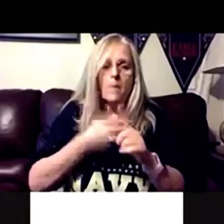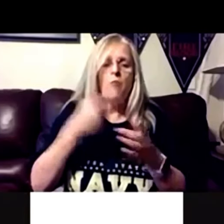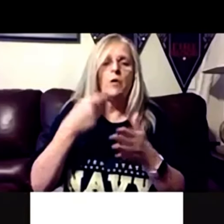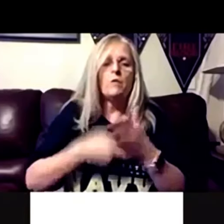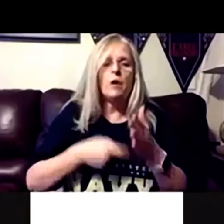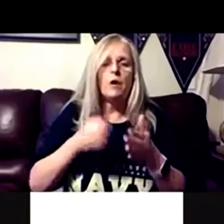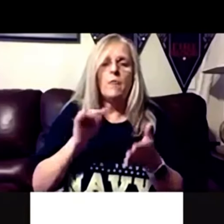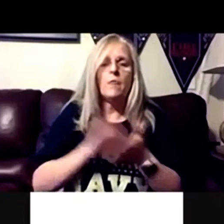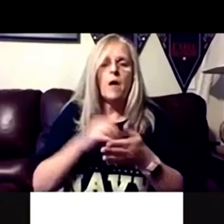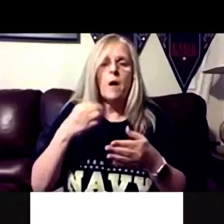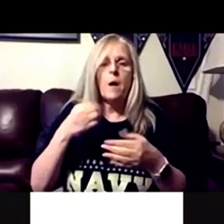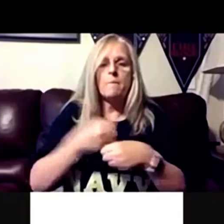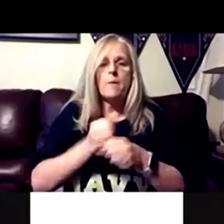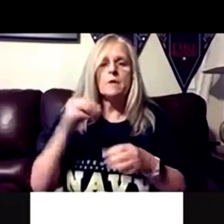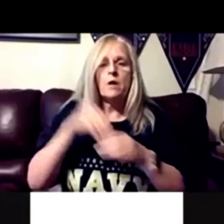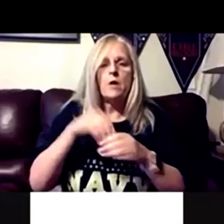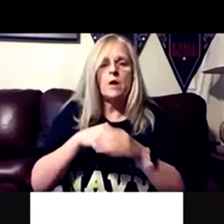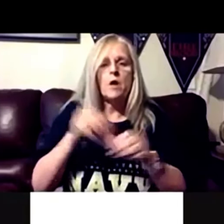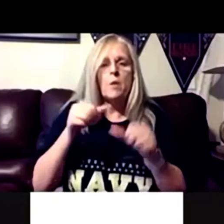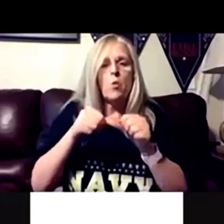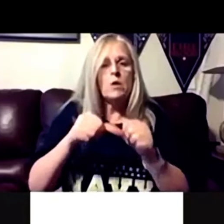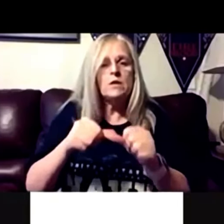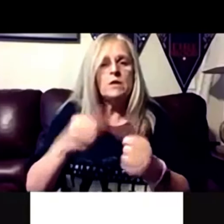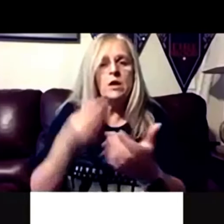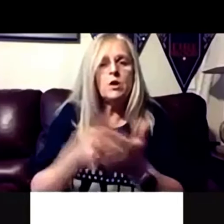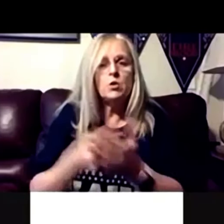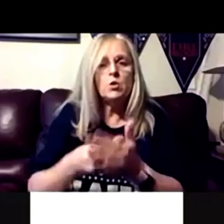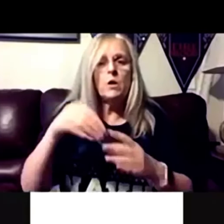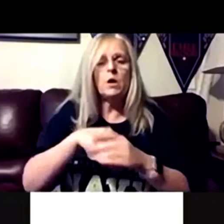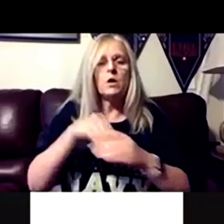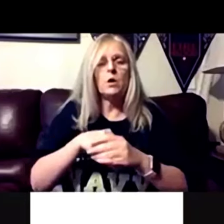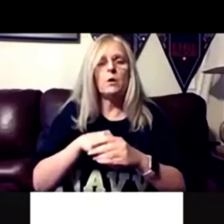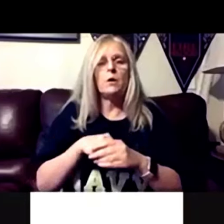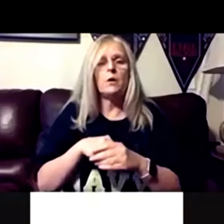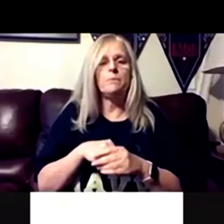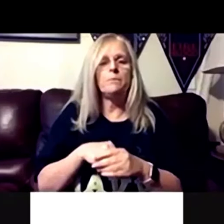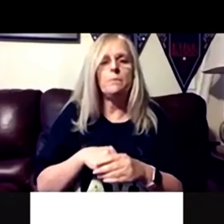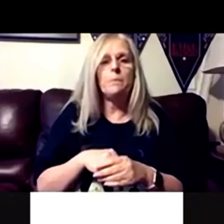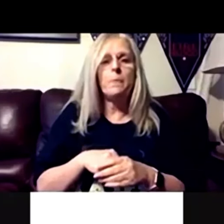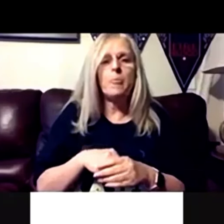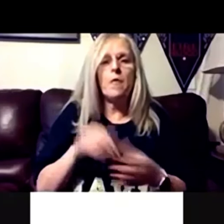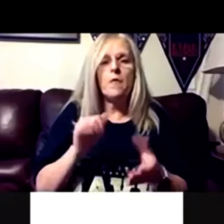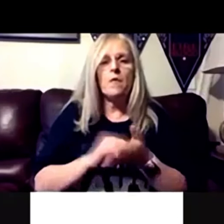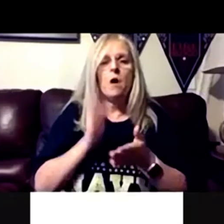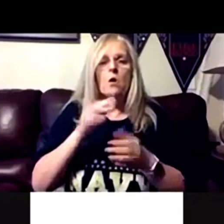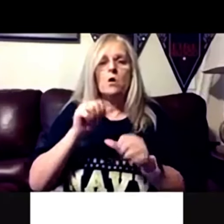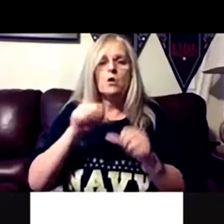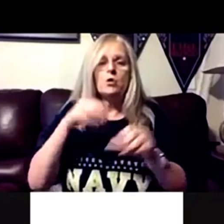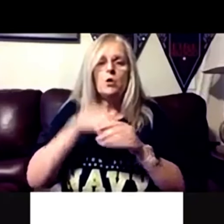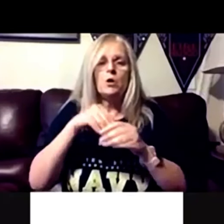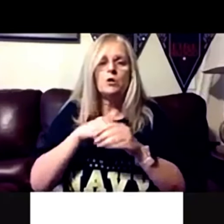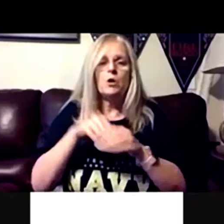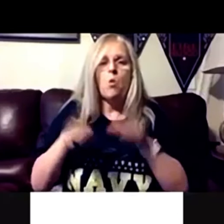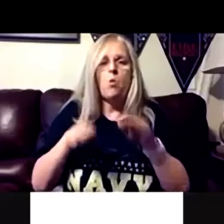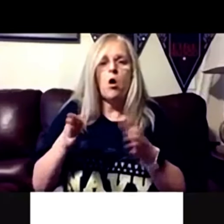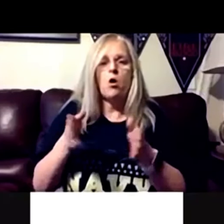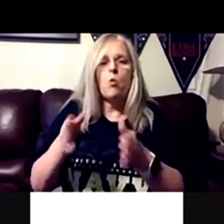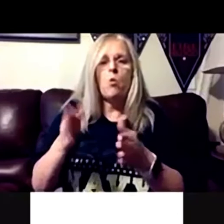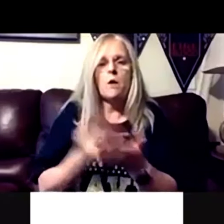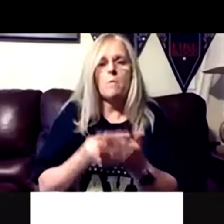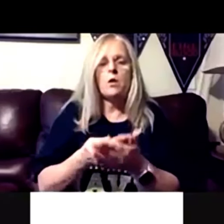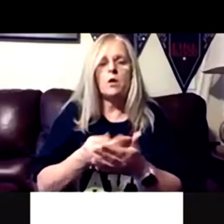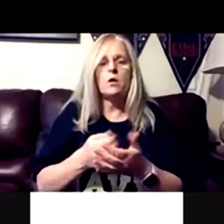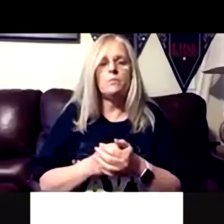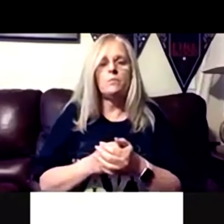a residual income. That's what we want. We want a residual income that will turn into walk-away money. But